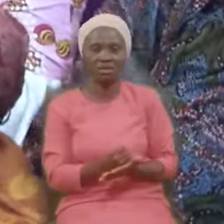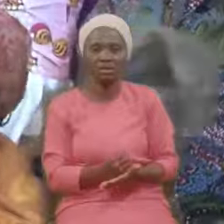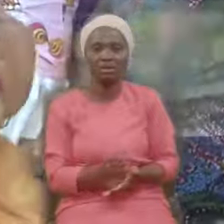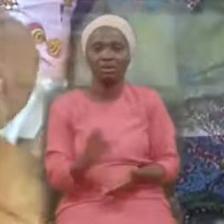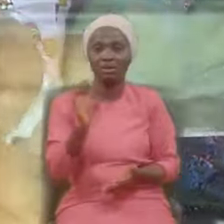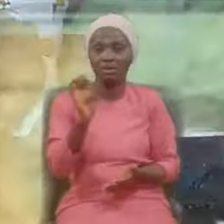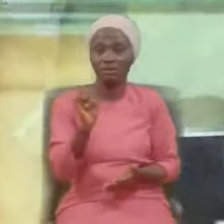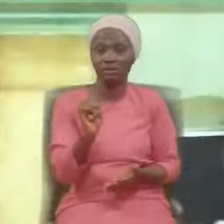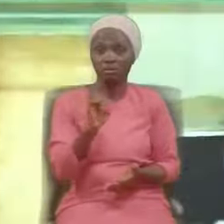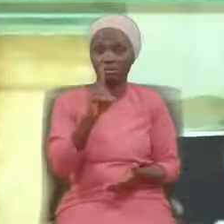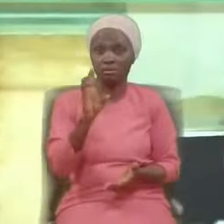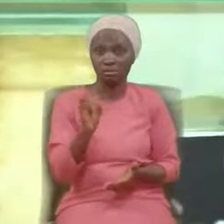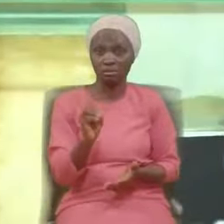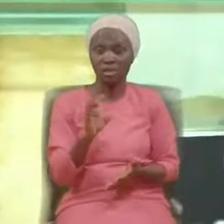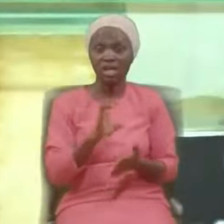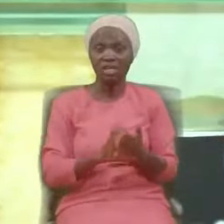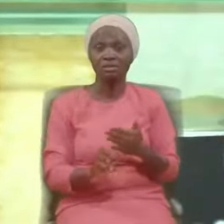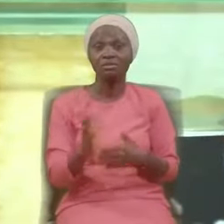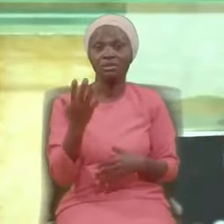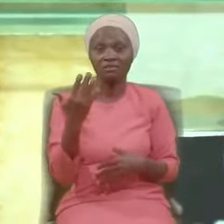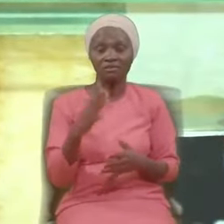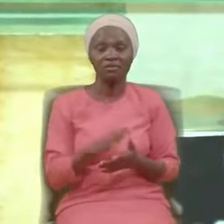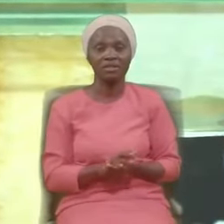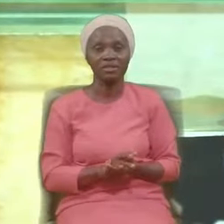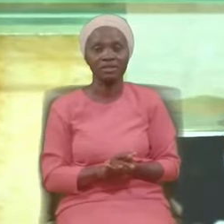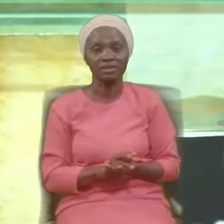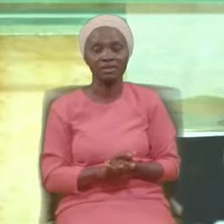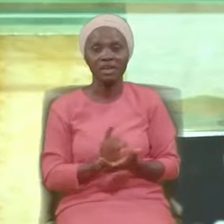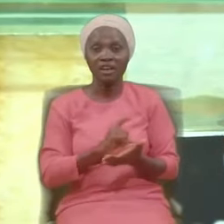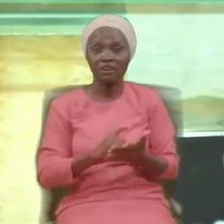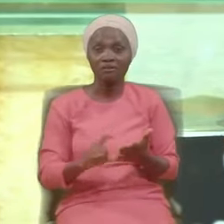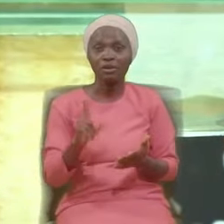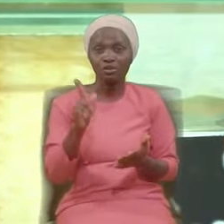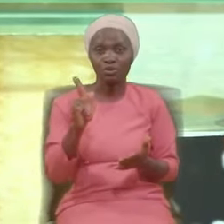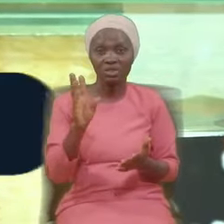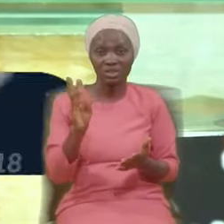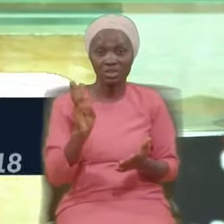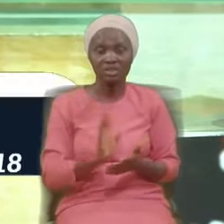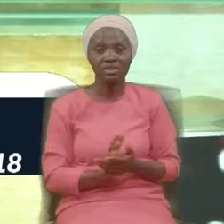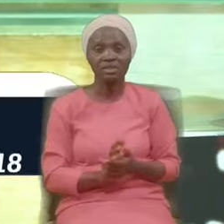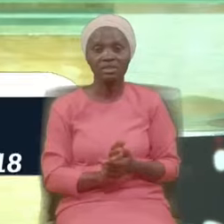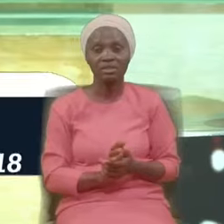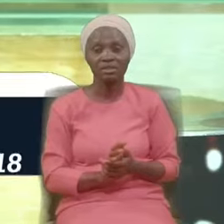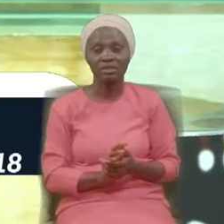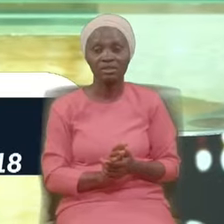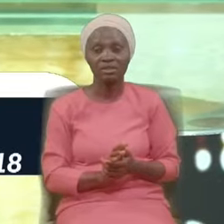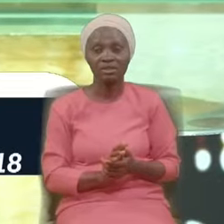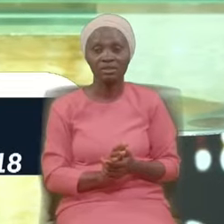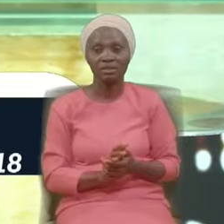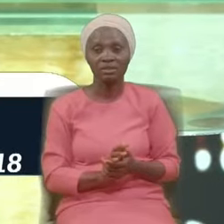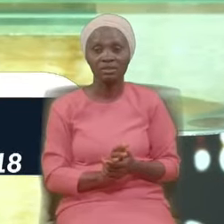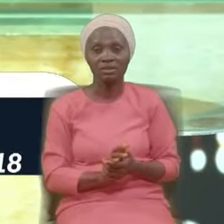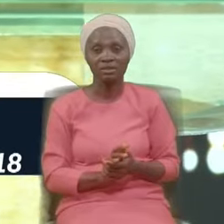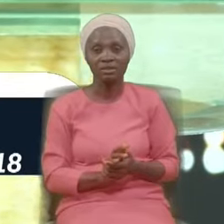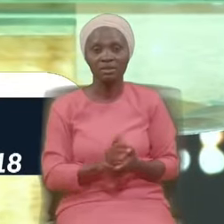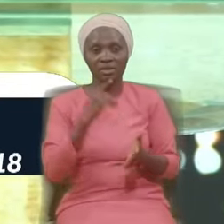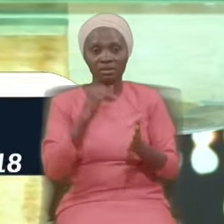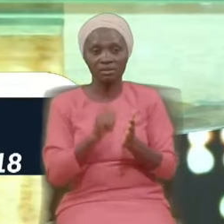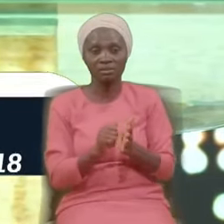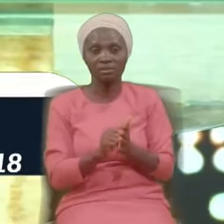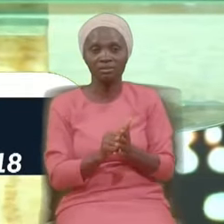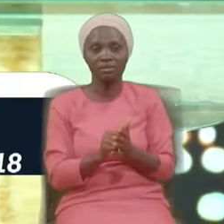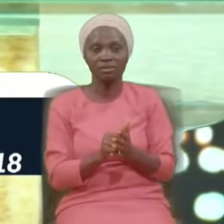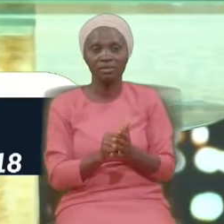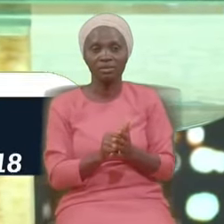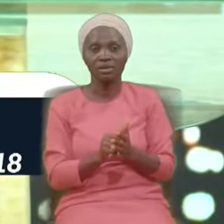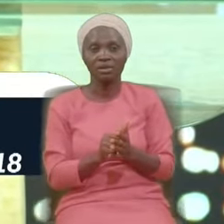Exodus chapter 15. I'm reading from verse 26. And said, if thou wilt diligently hearken